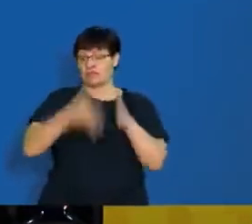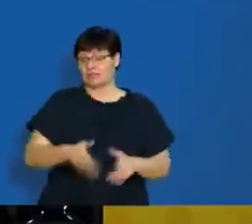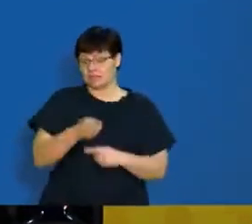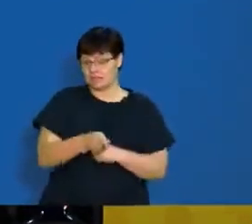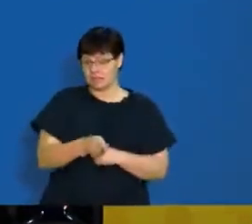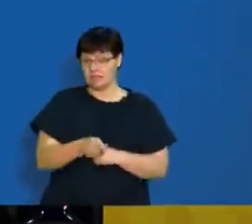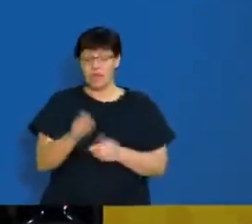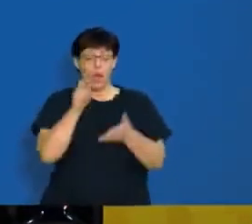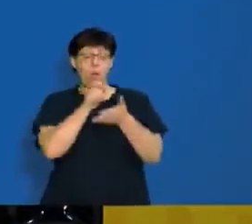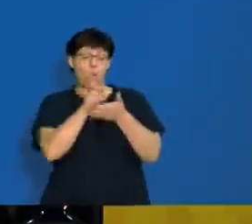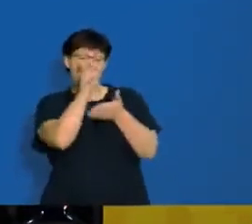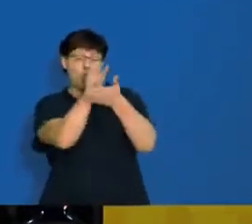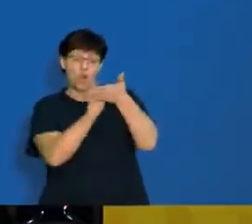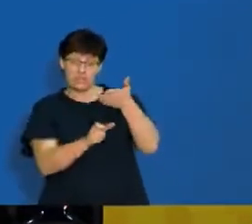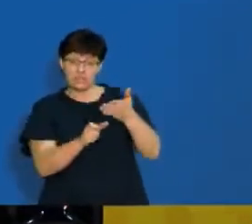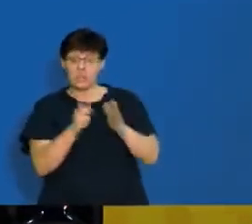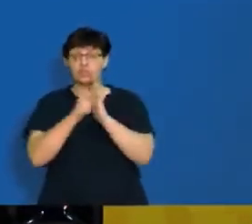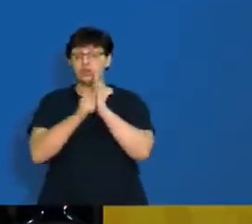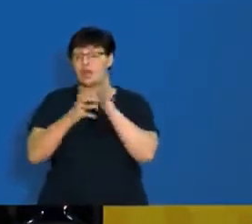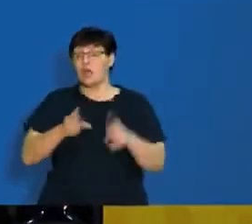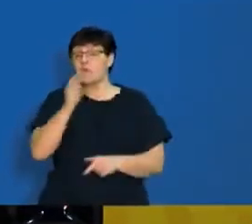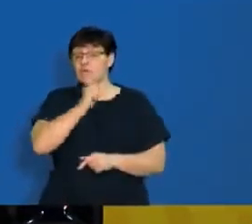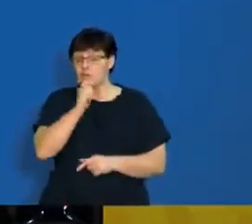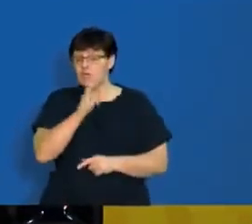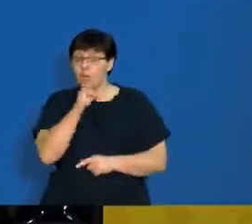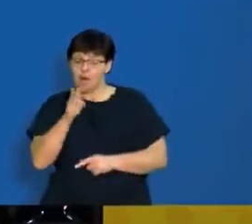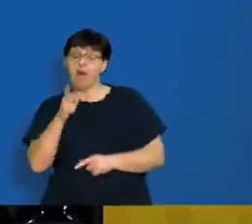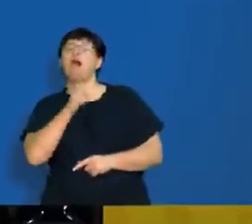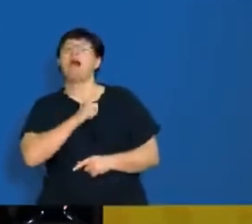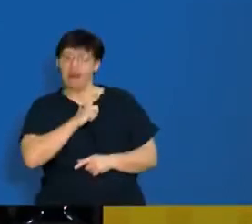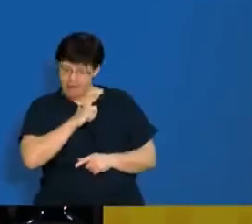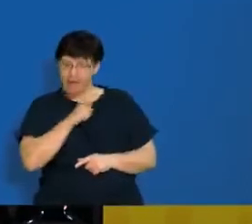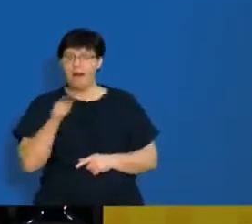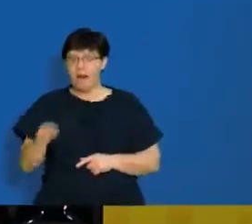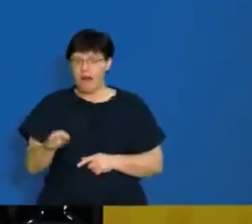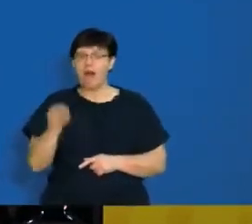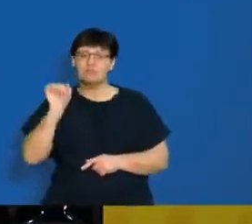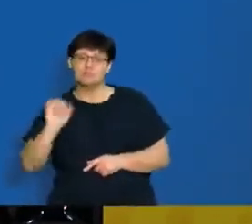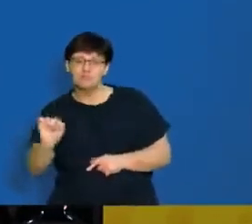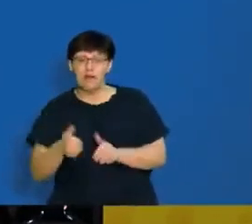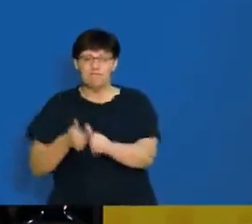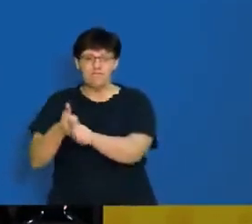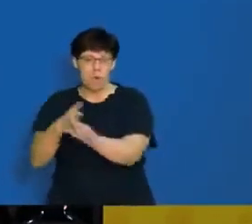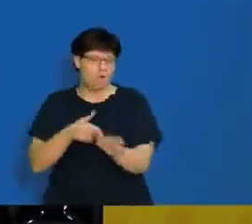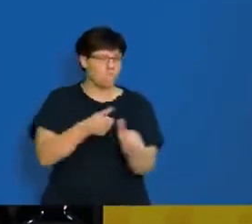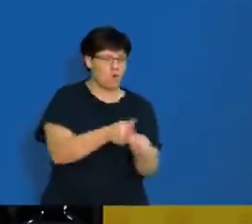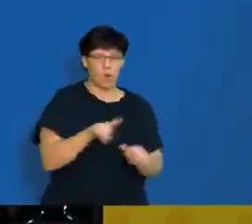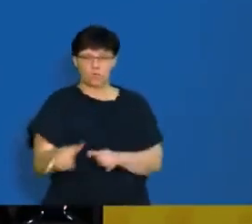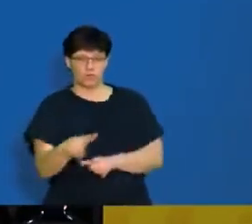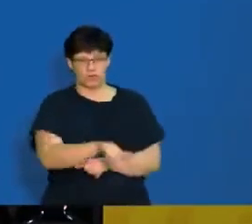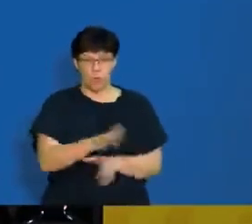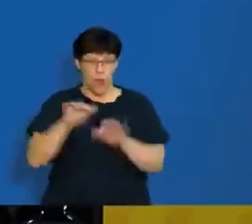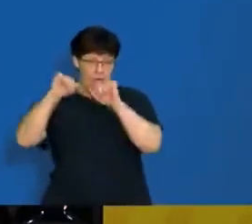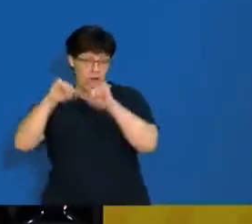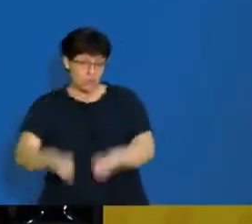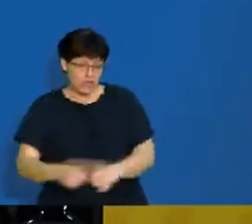the words that the journalist uses in the source can tell you what ideology he subscribes to, whether he agreed